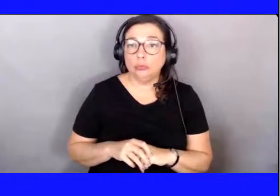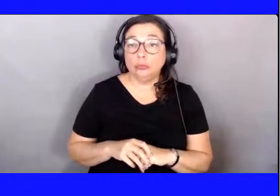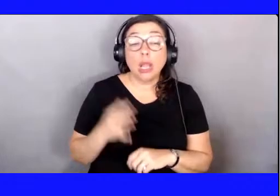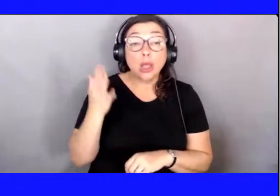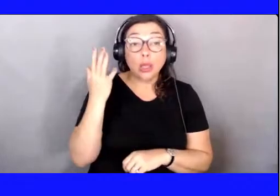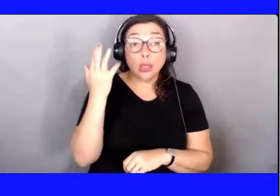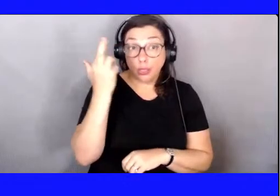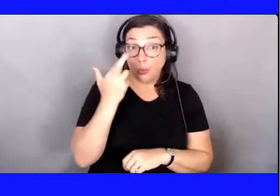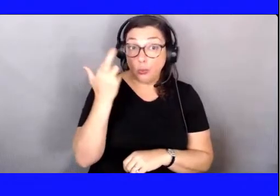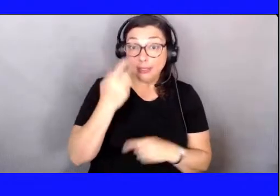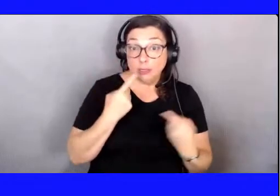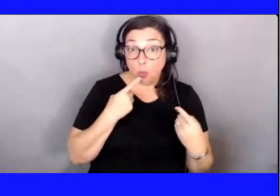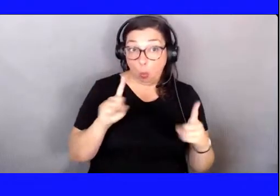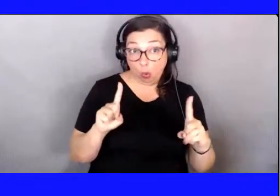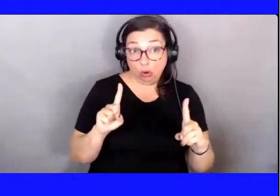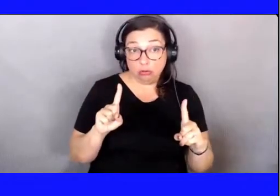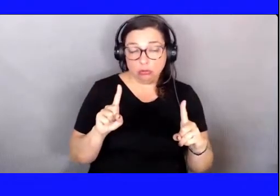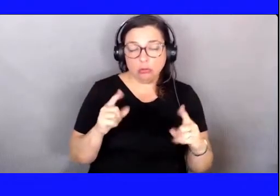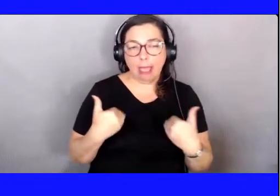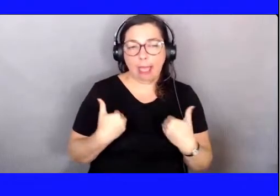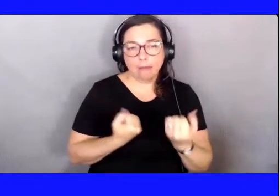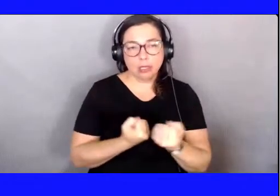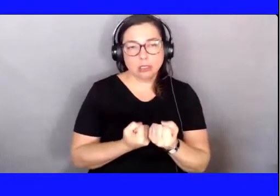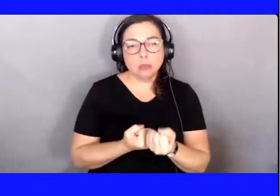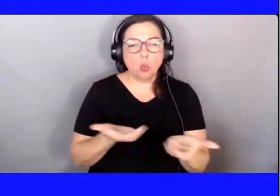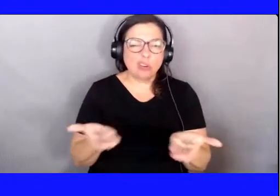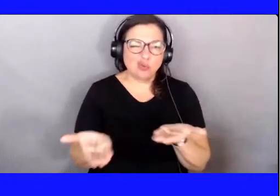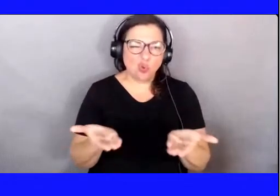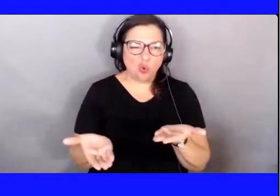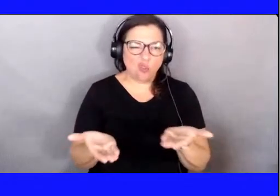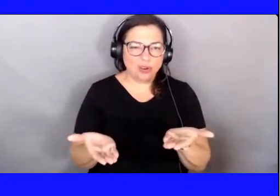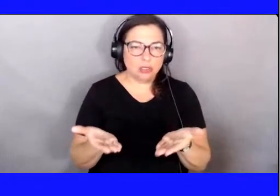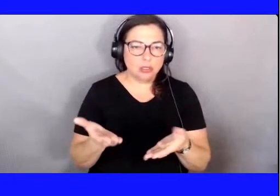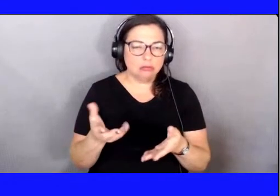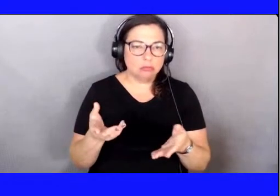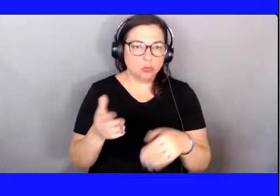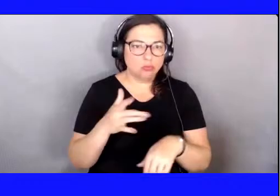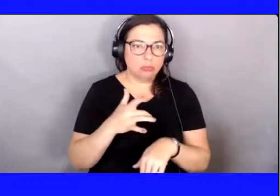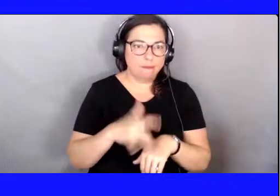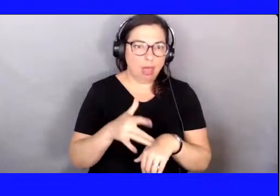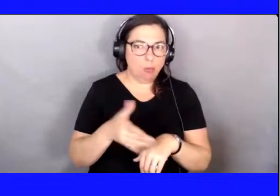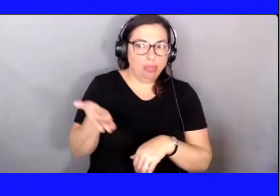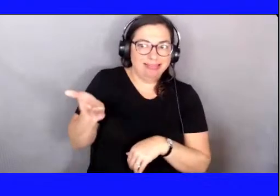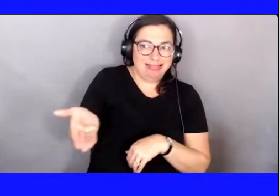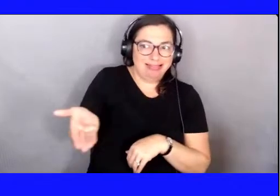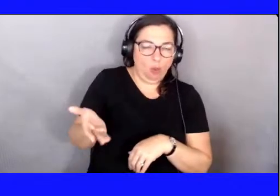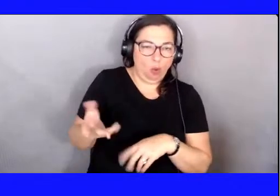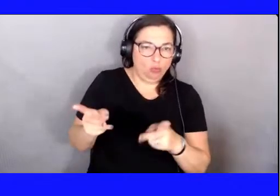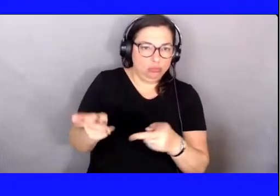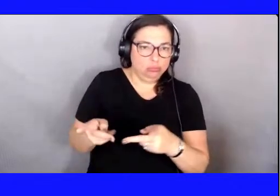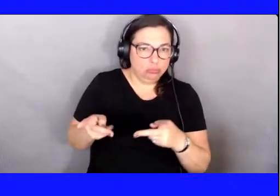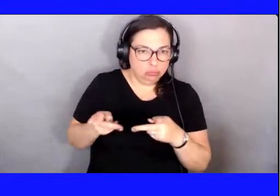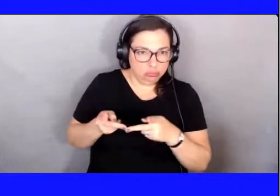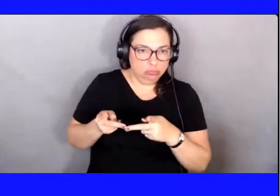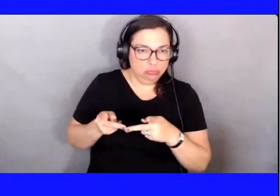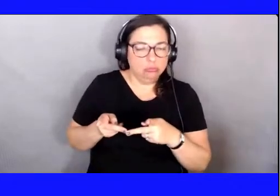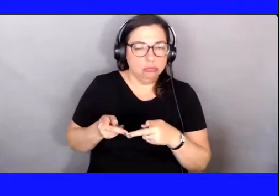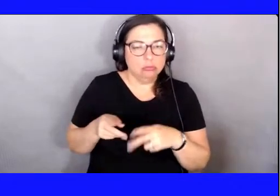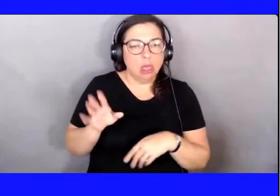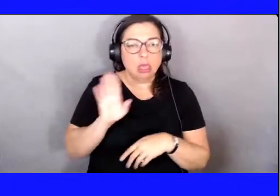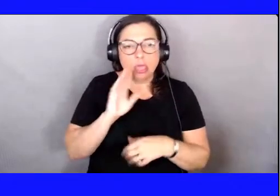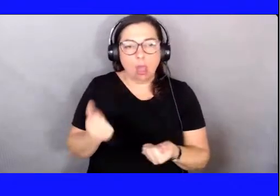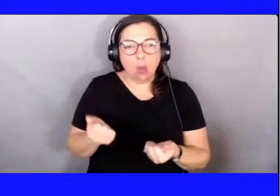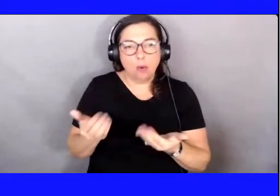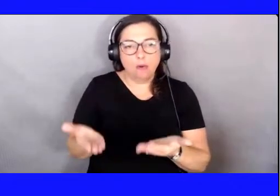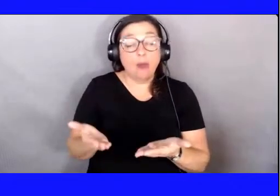work is by having supportive services on site. And so Shali and her team will provide social